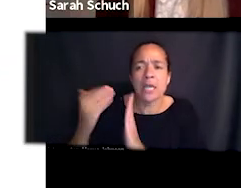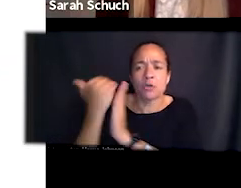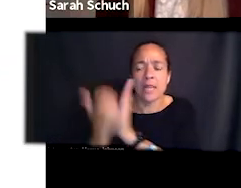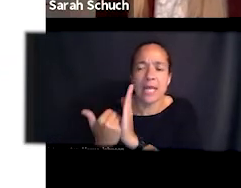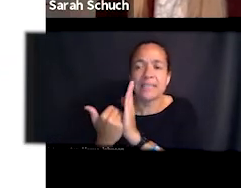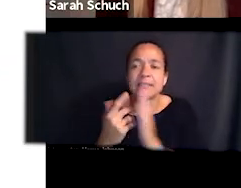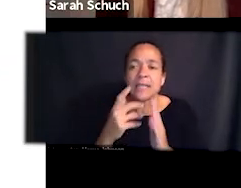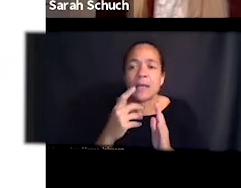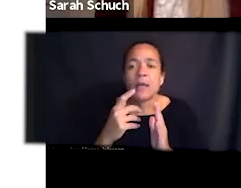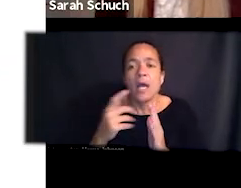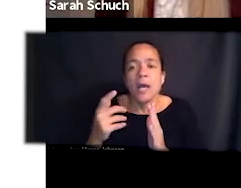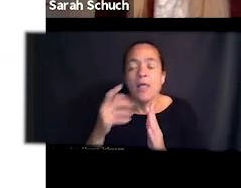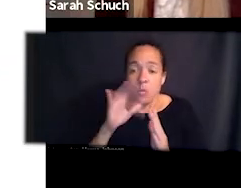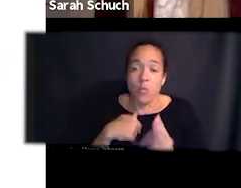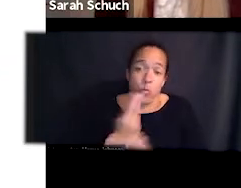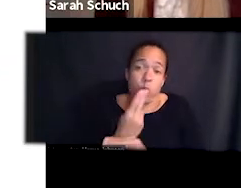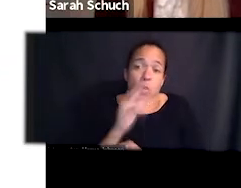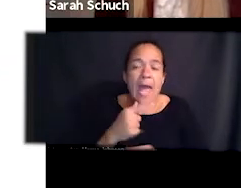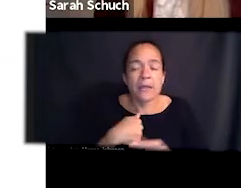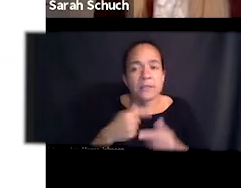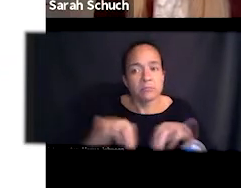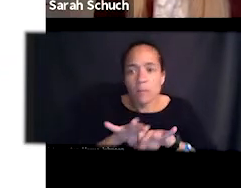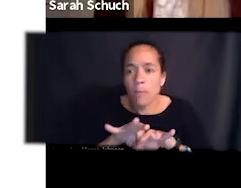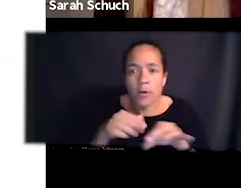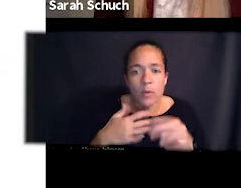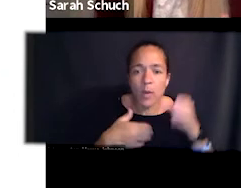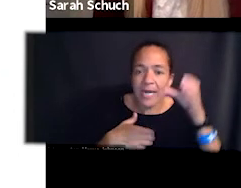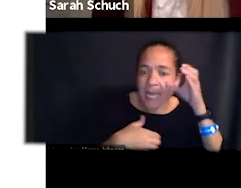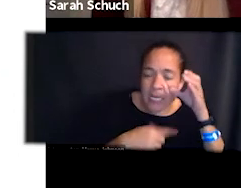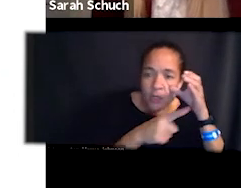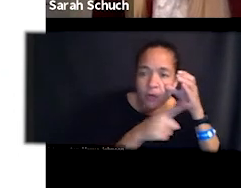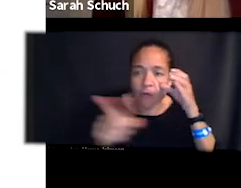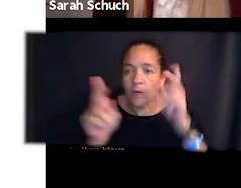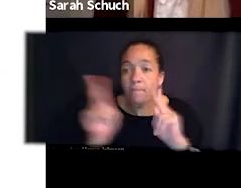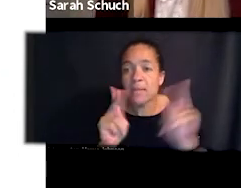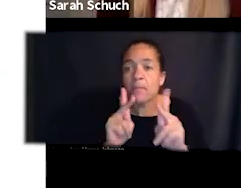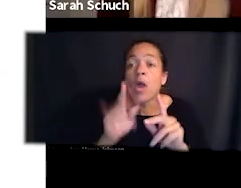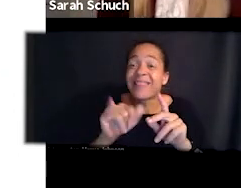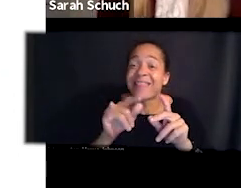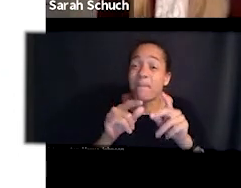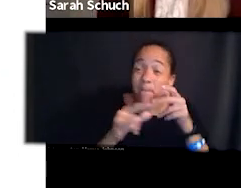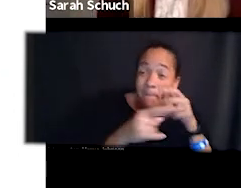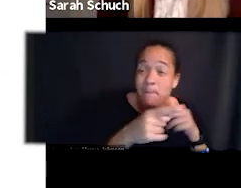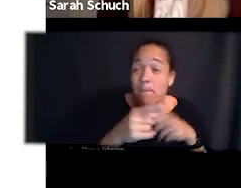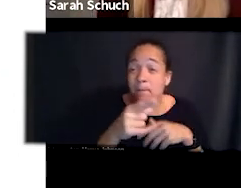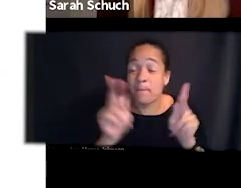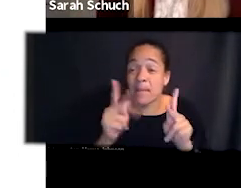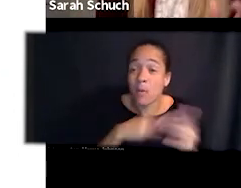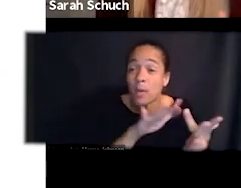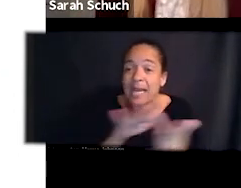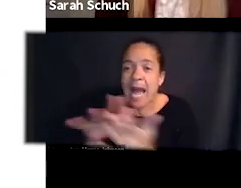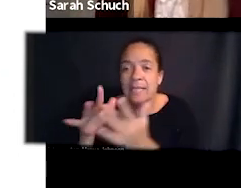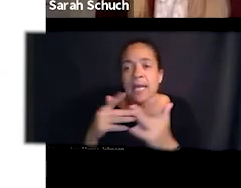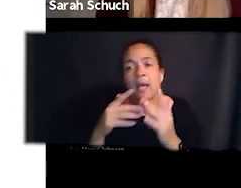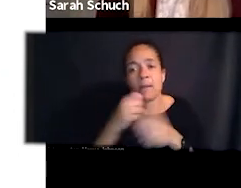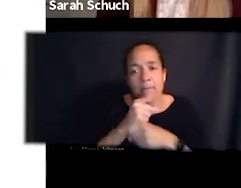many residents as possible, but also making sure it was a very diverse group that we were reaching. And so we knew we had